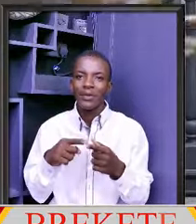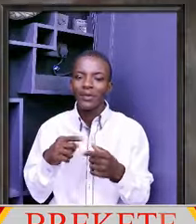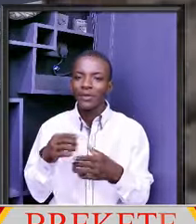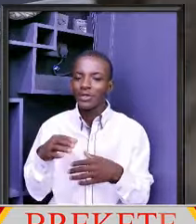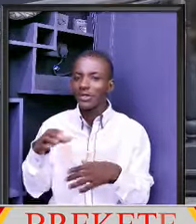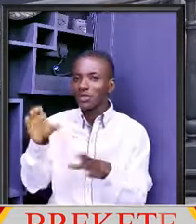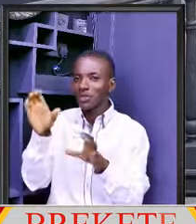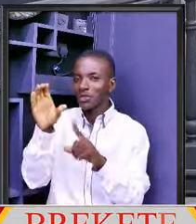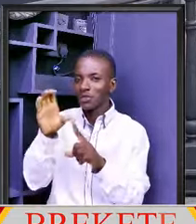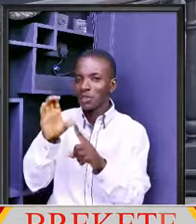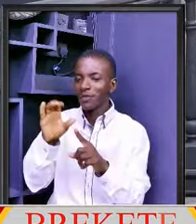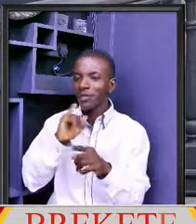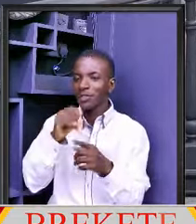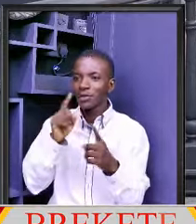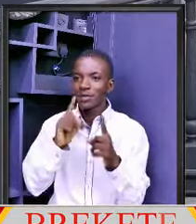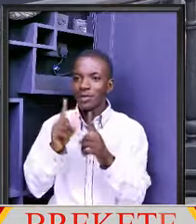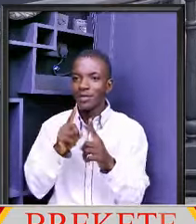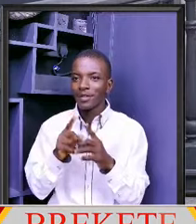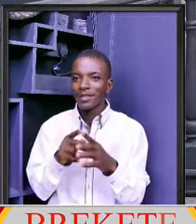When chief is talking,